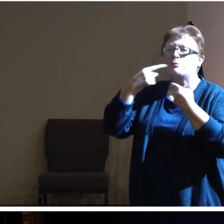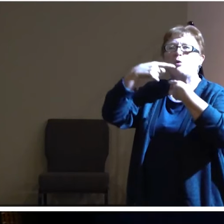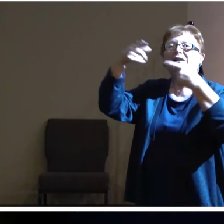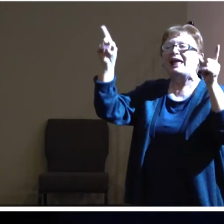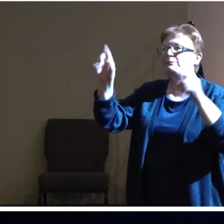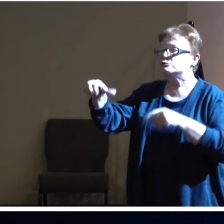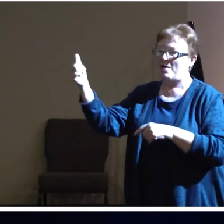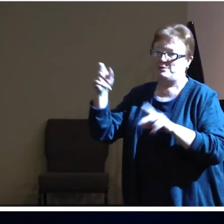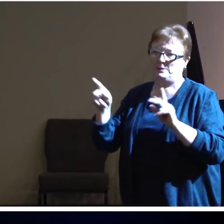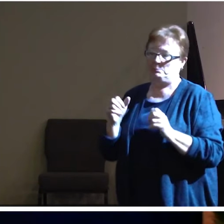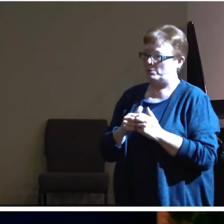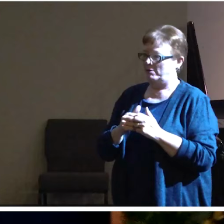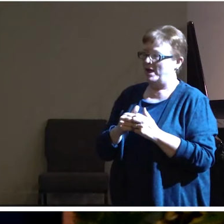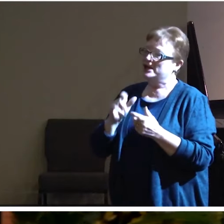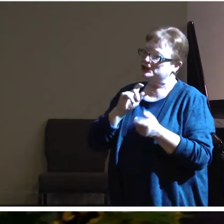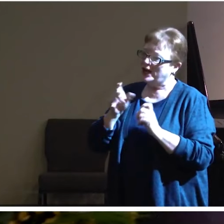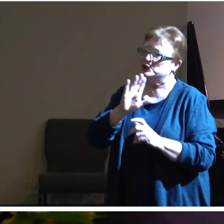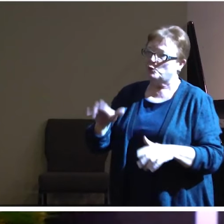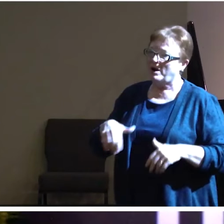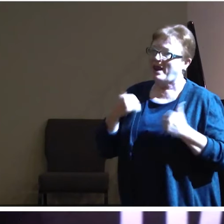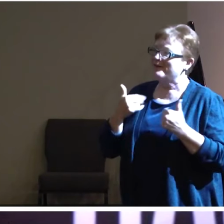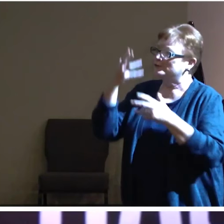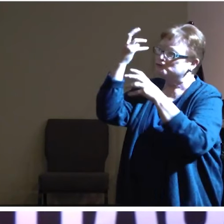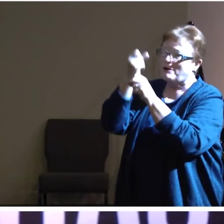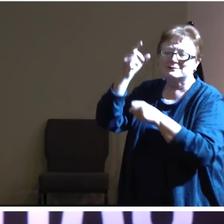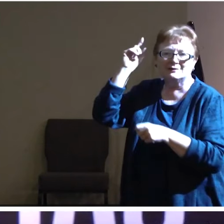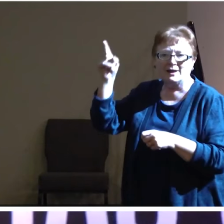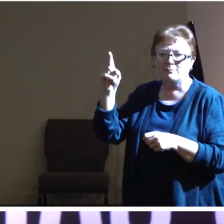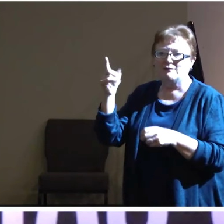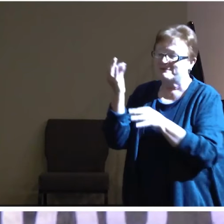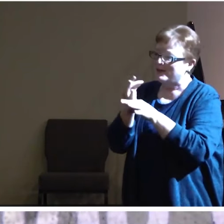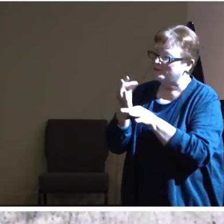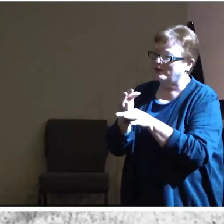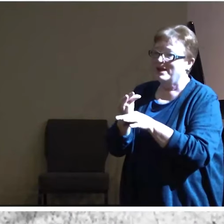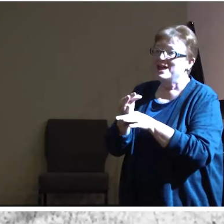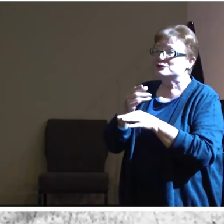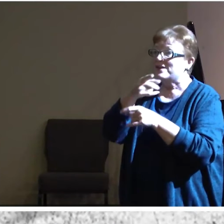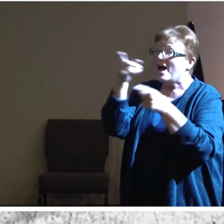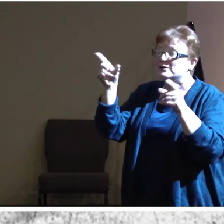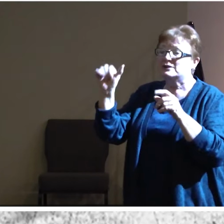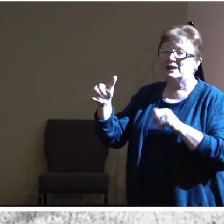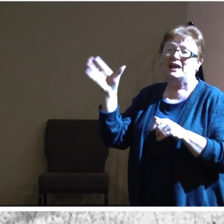it to other people so that they too might hear the full gospel story.